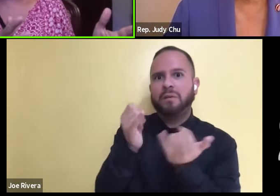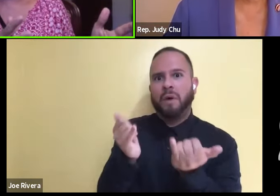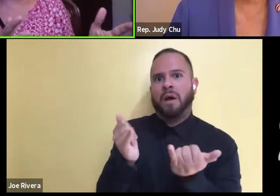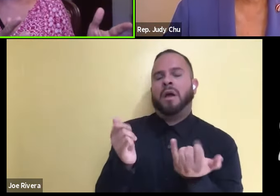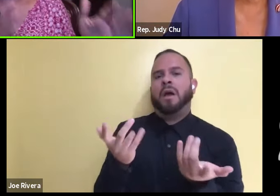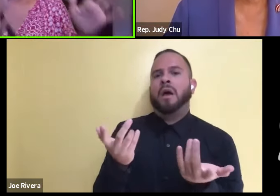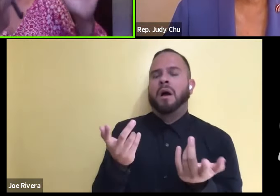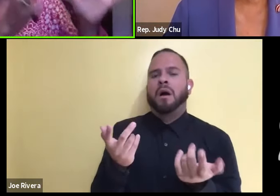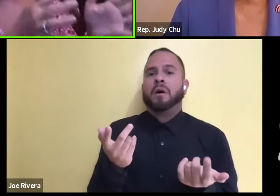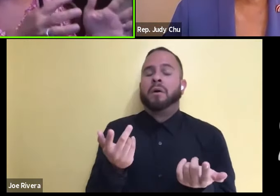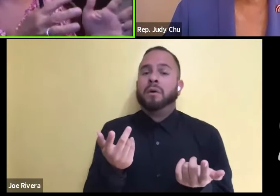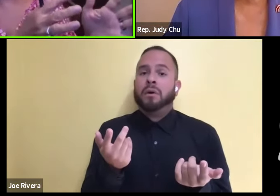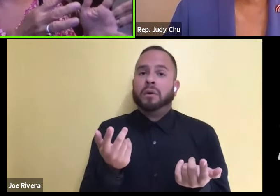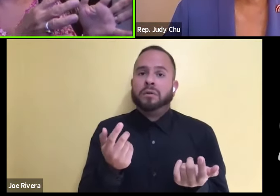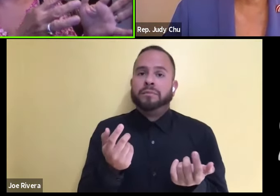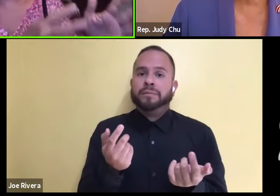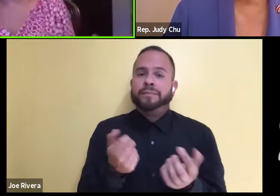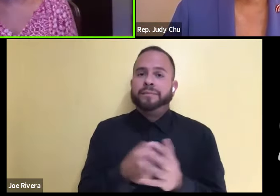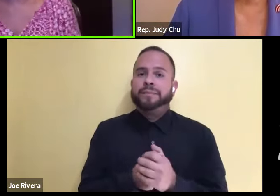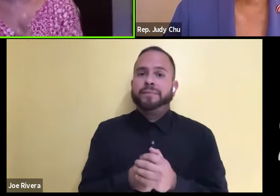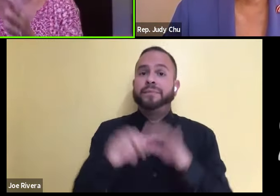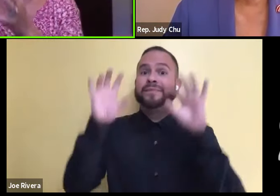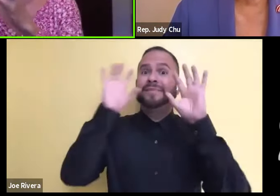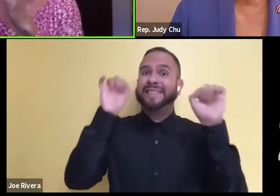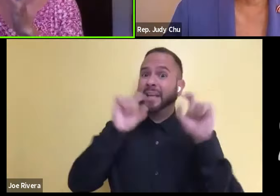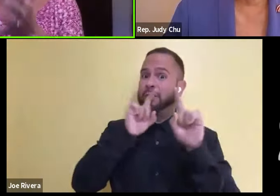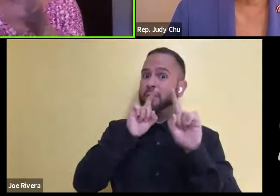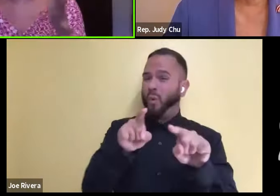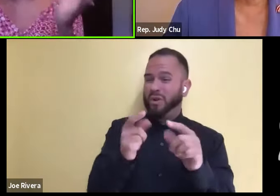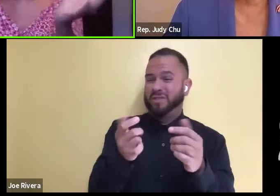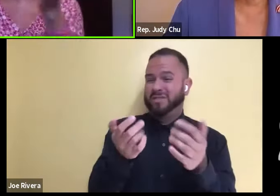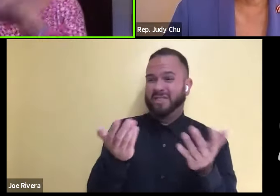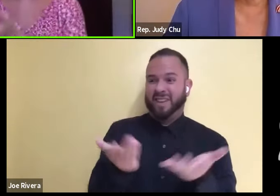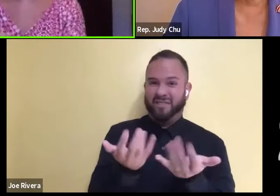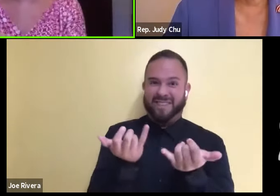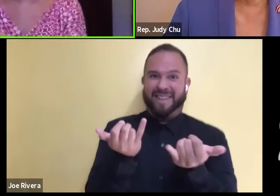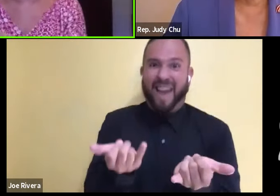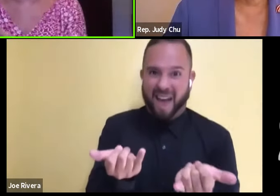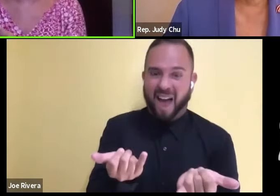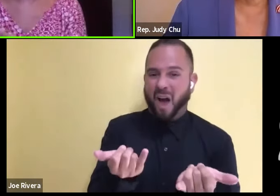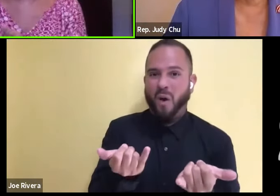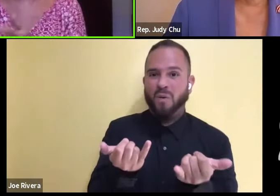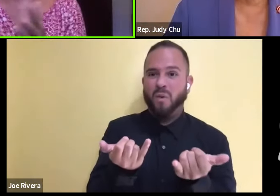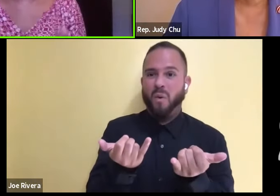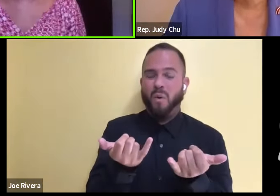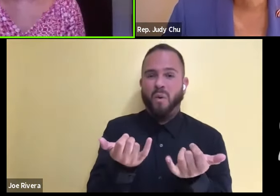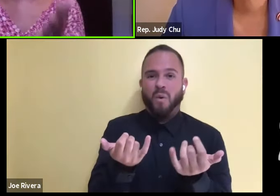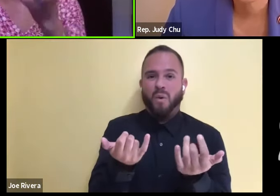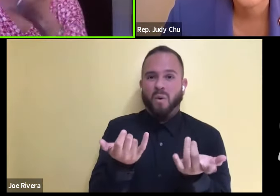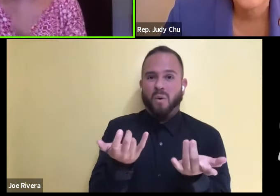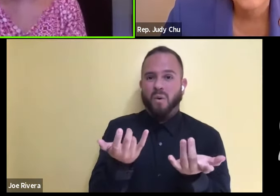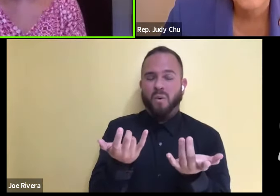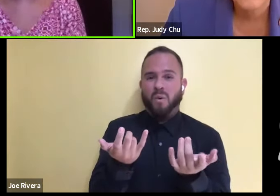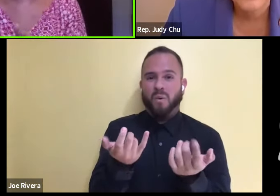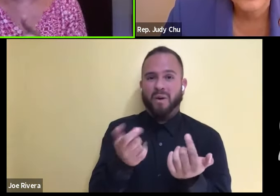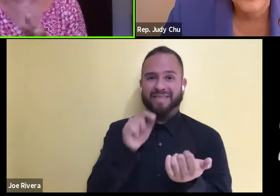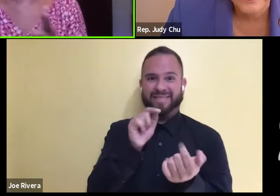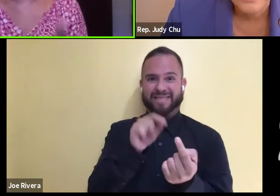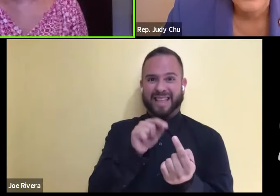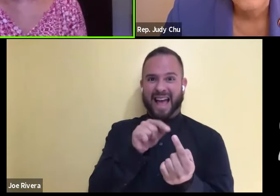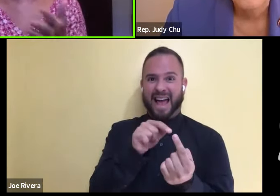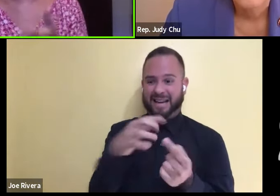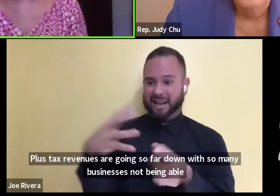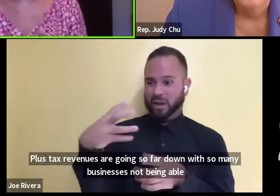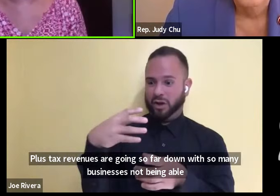executive orders are here right now, does that exclude, the HEROES Act or another